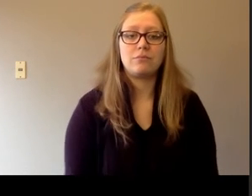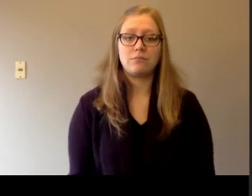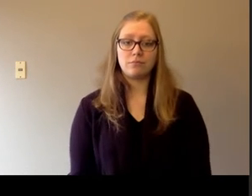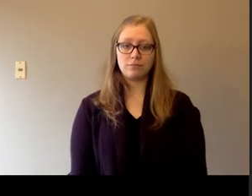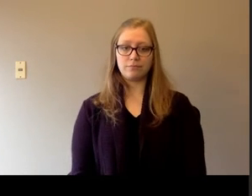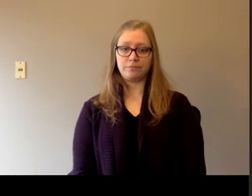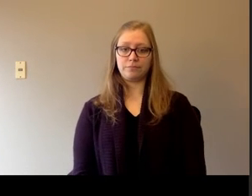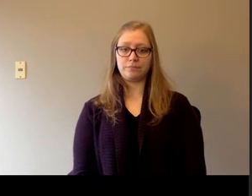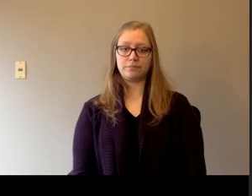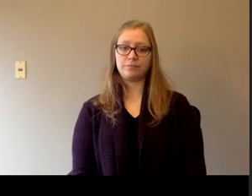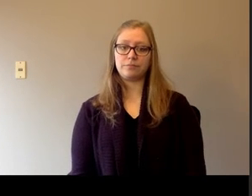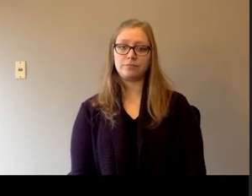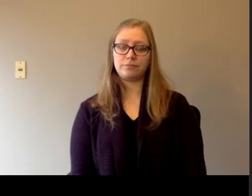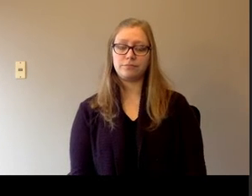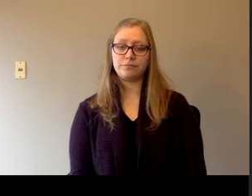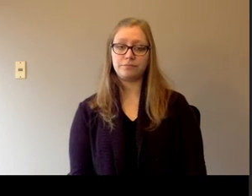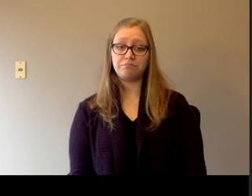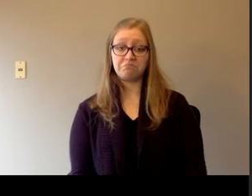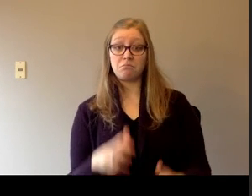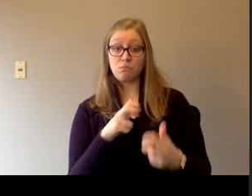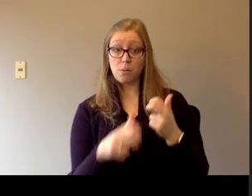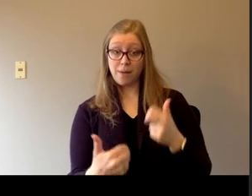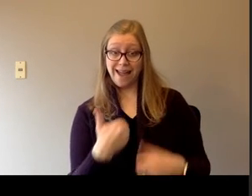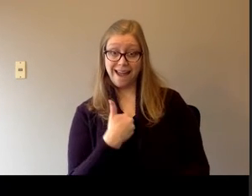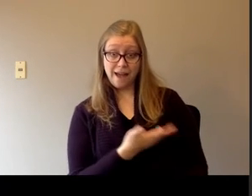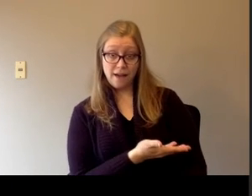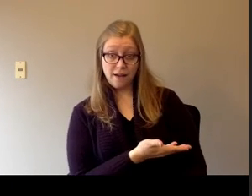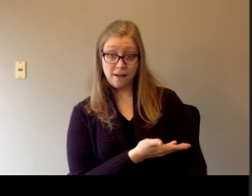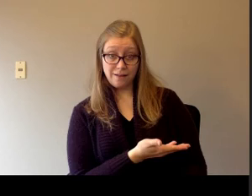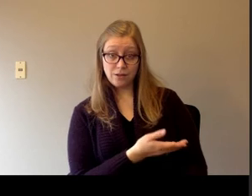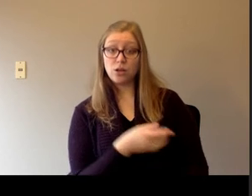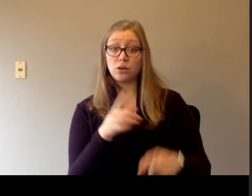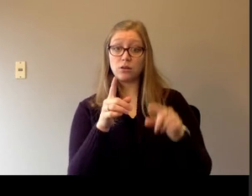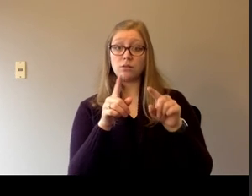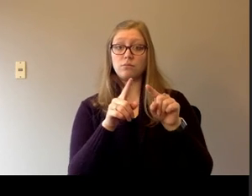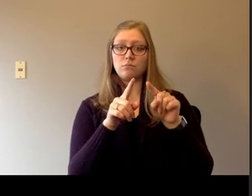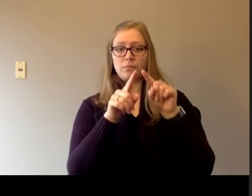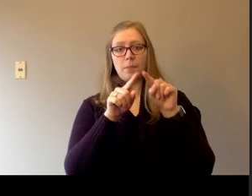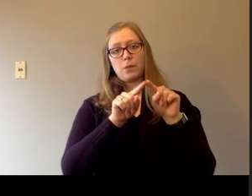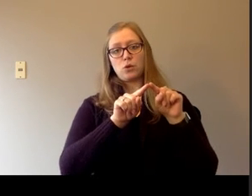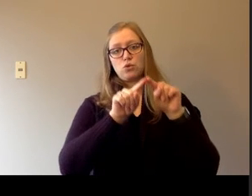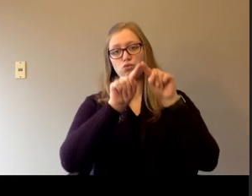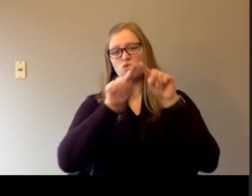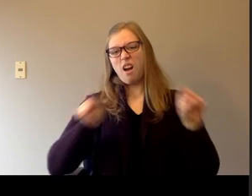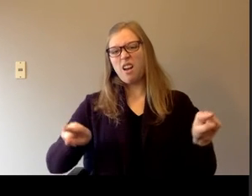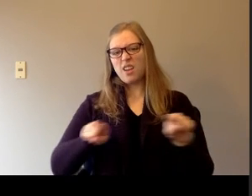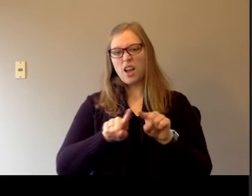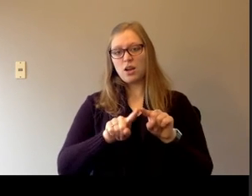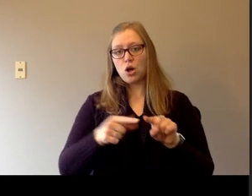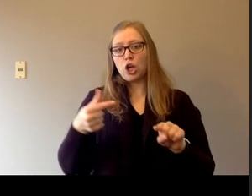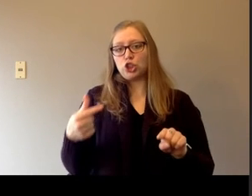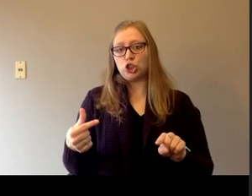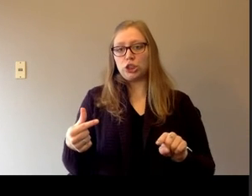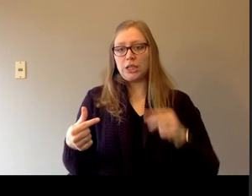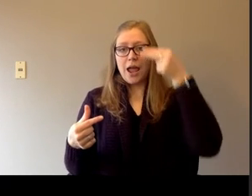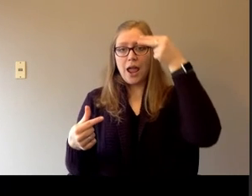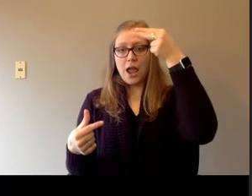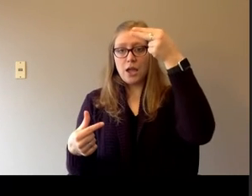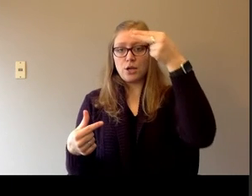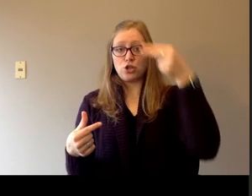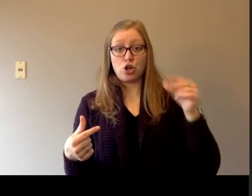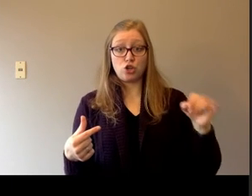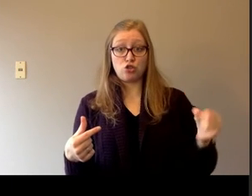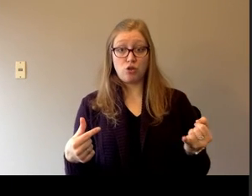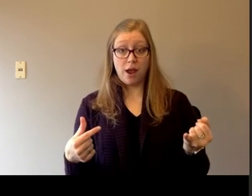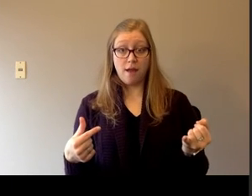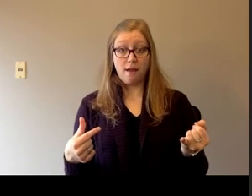solve this problem? And the problem is that I have this triangle GHJ, and I want to find the